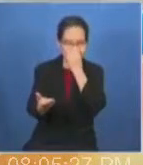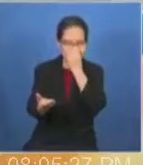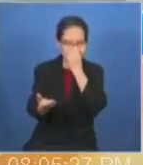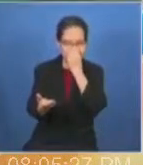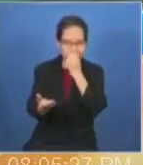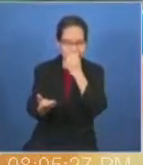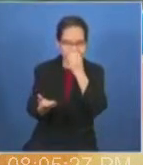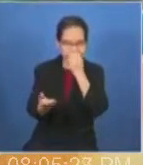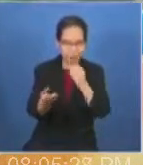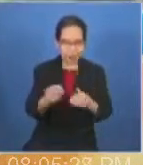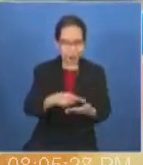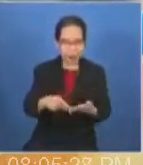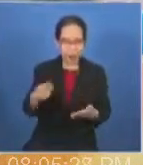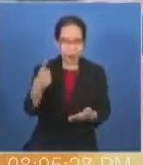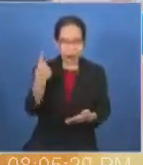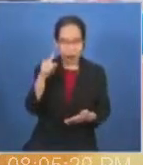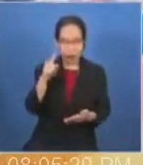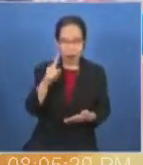forward.